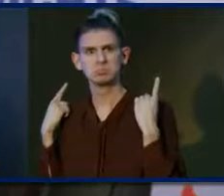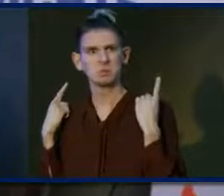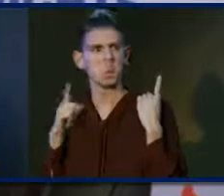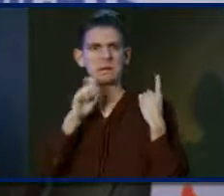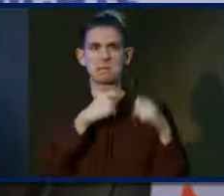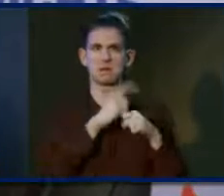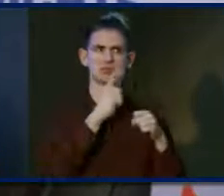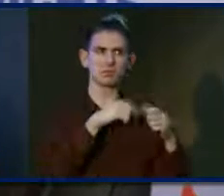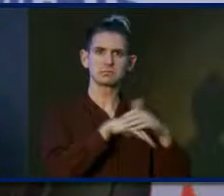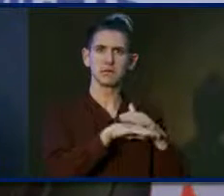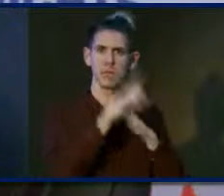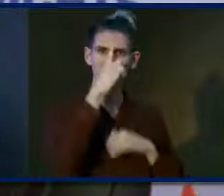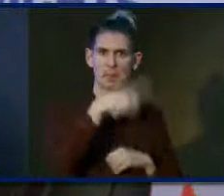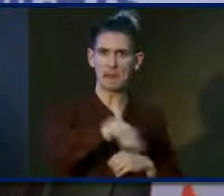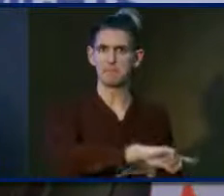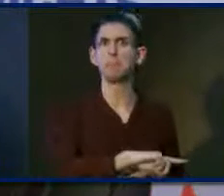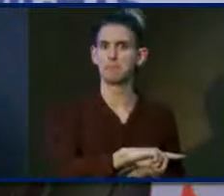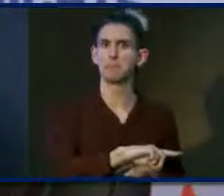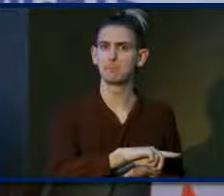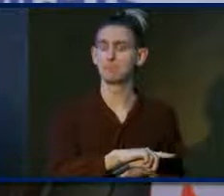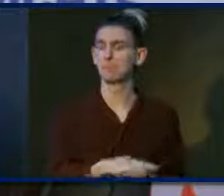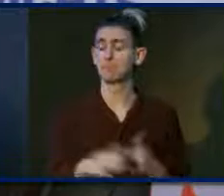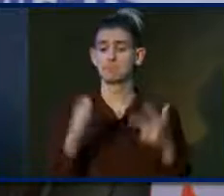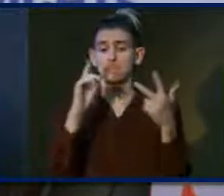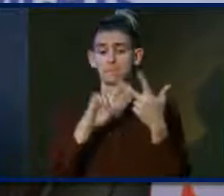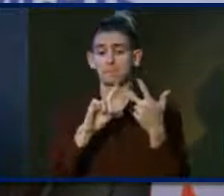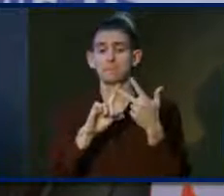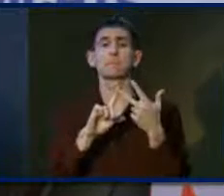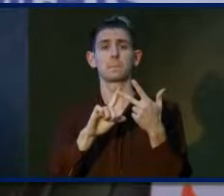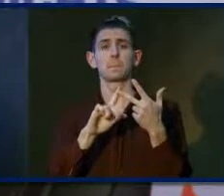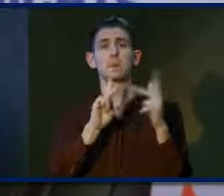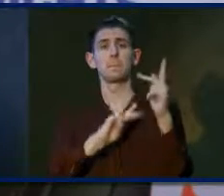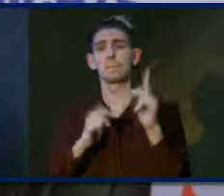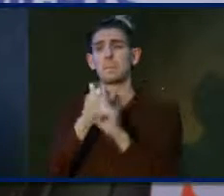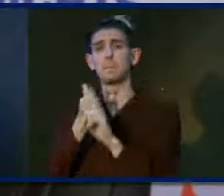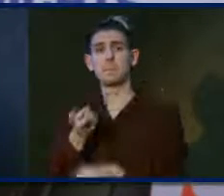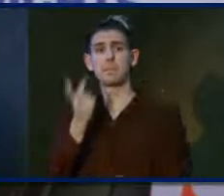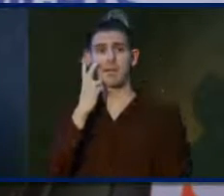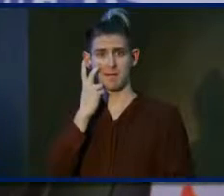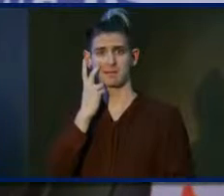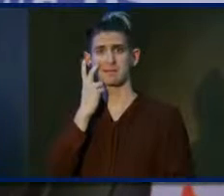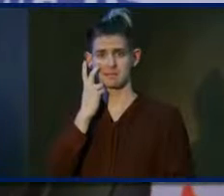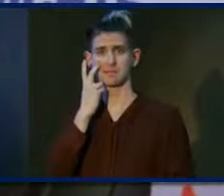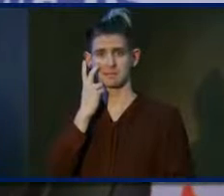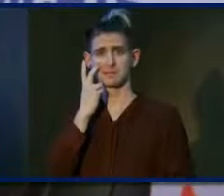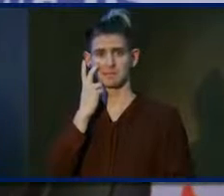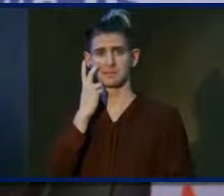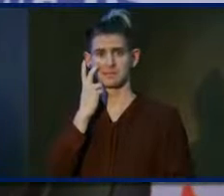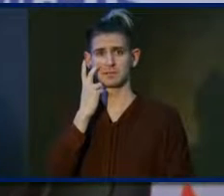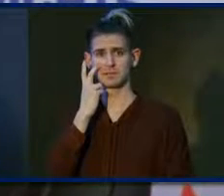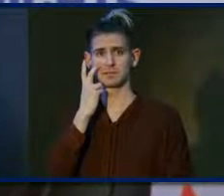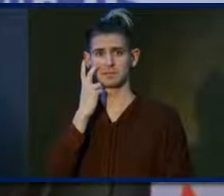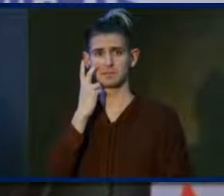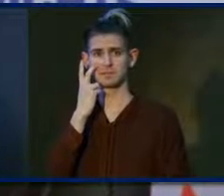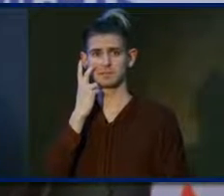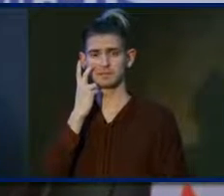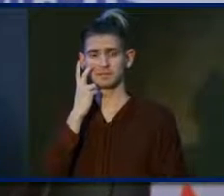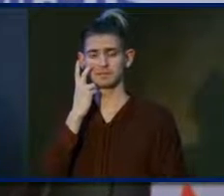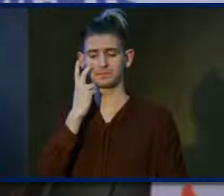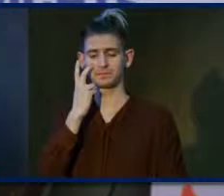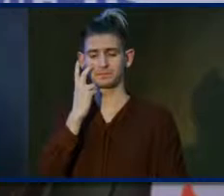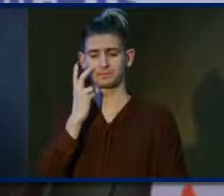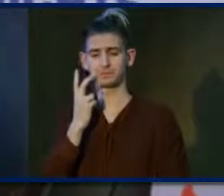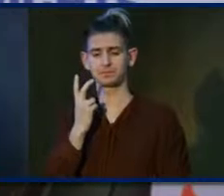For people who are blind, who want basic information